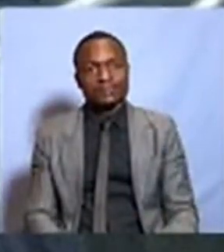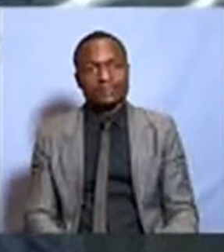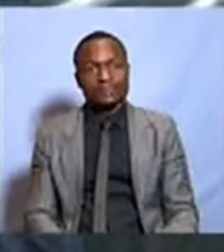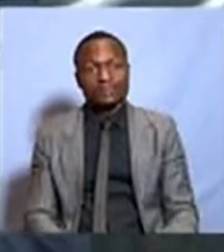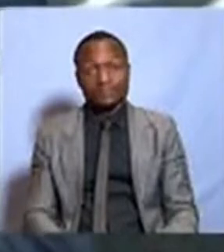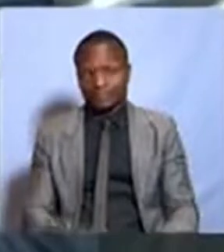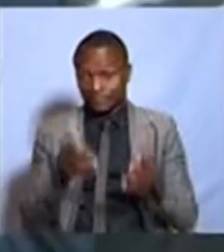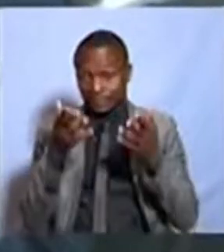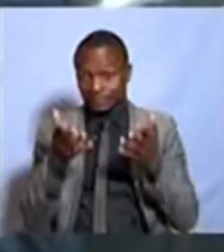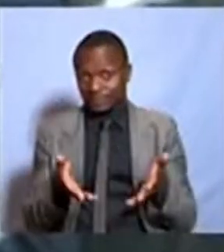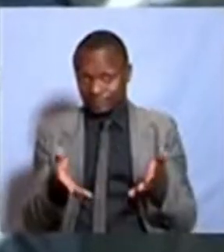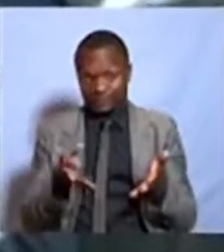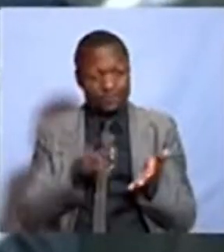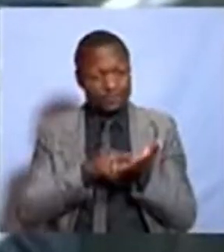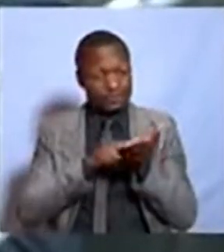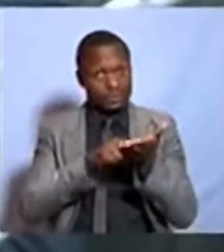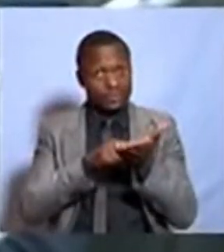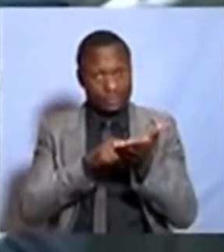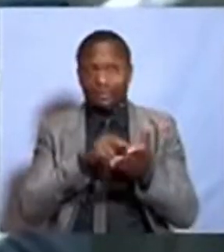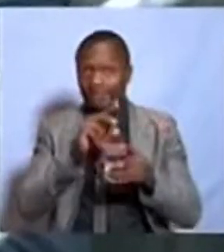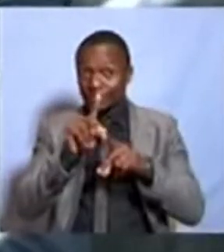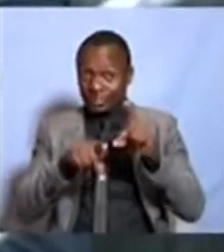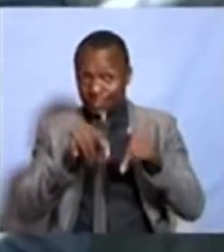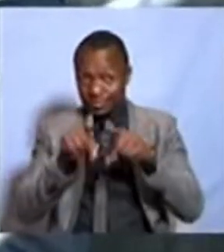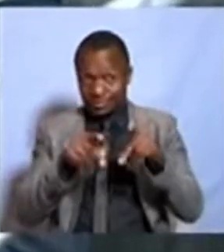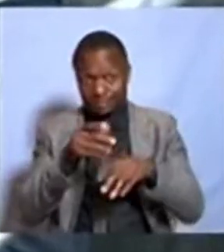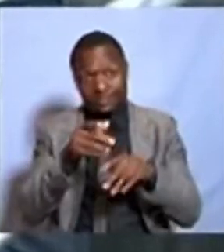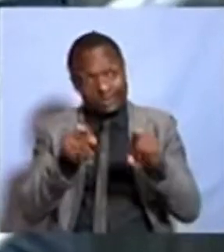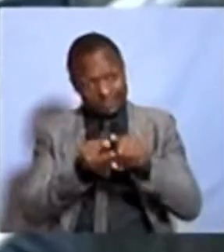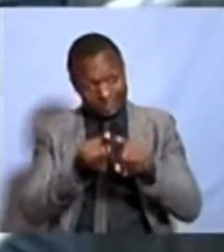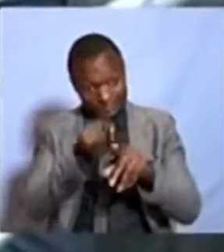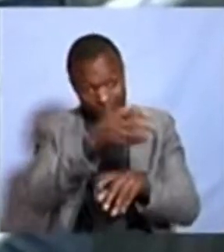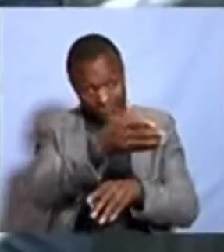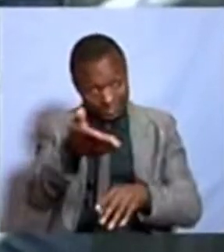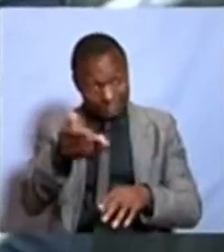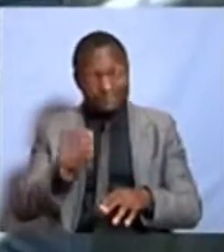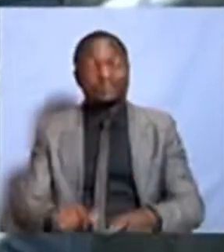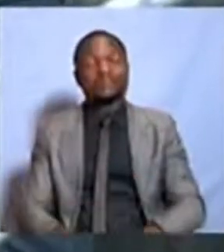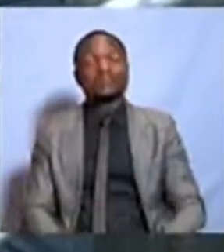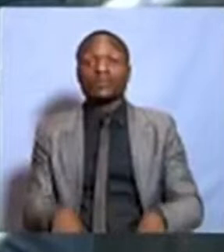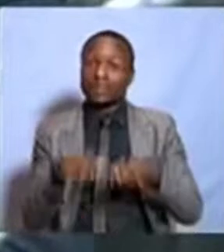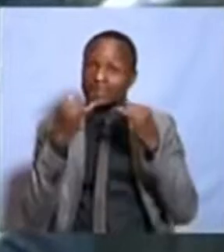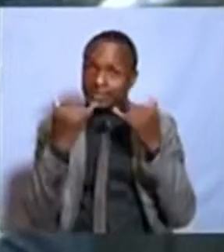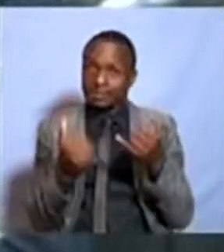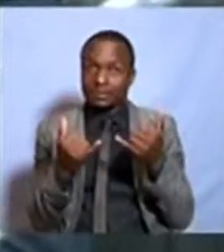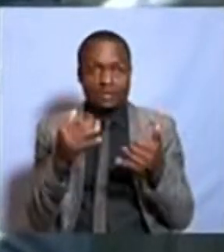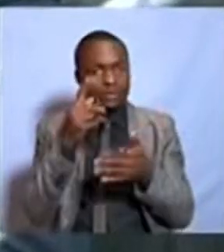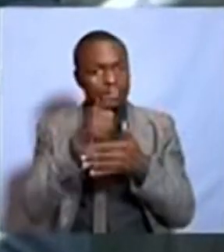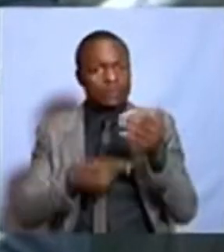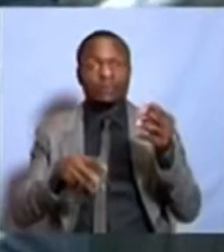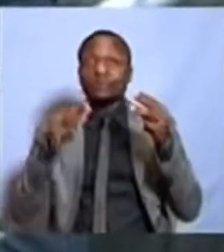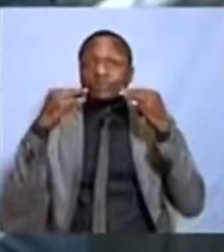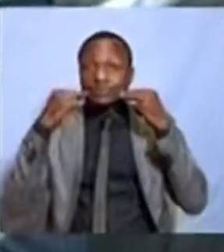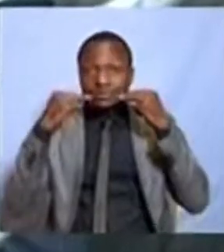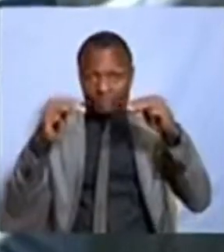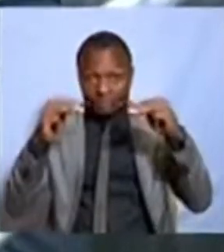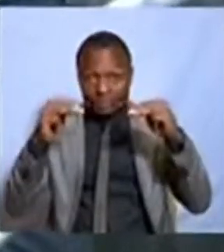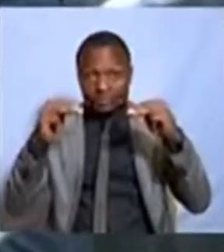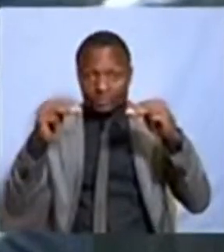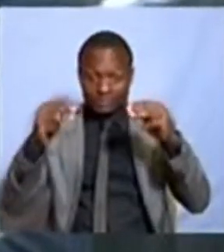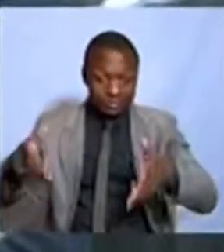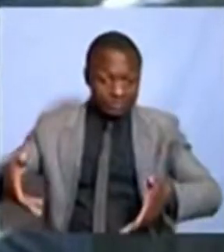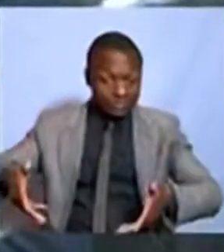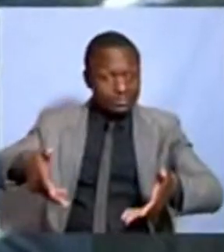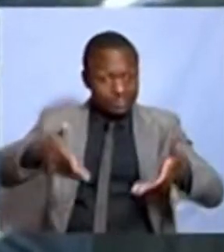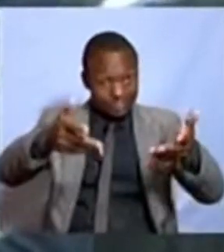we are here to represent the people, so as you. Now, what message do we take to